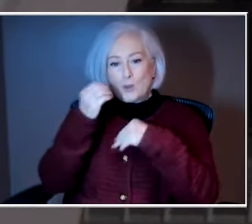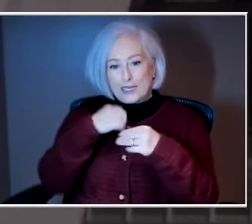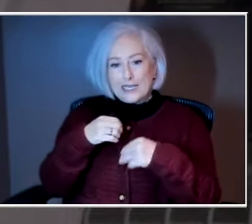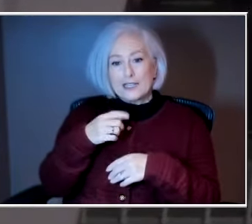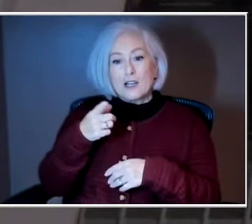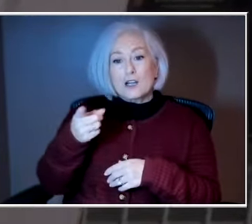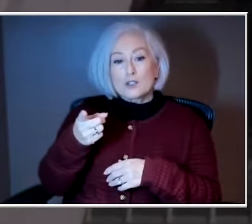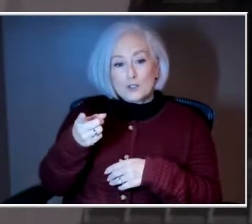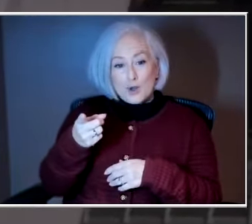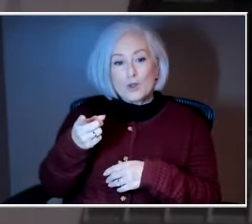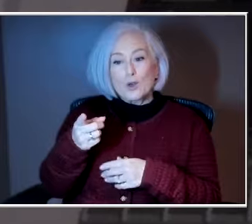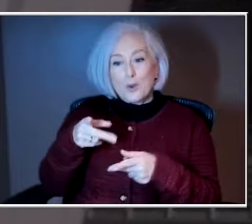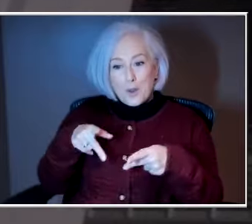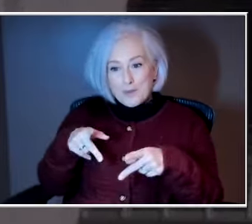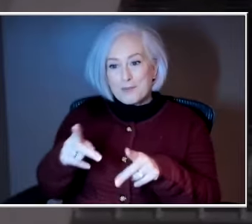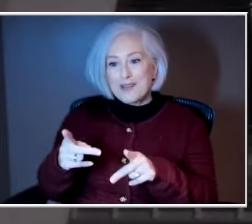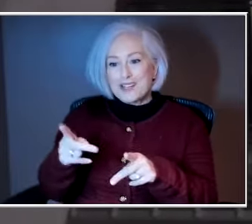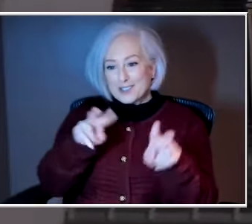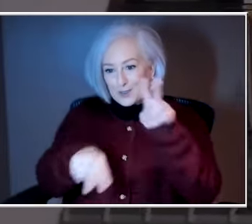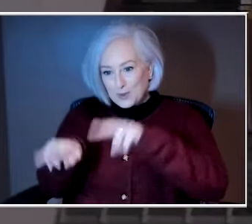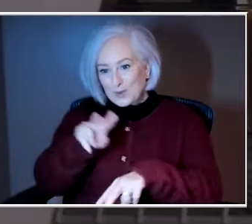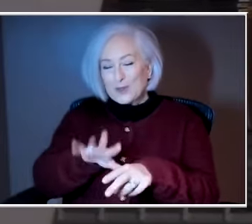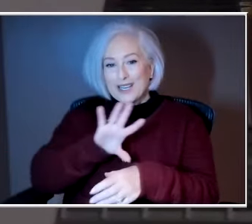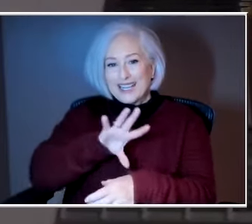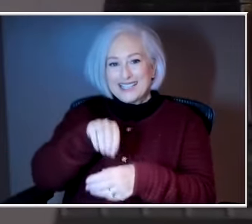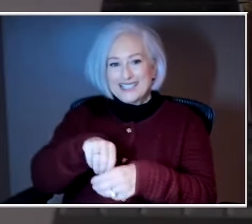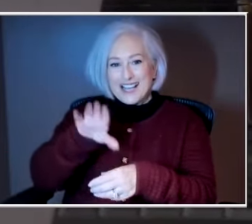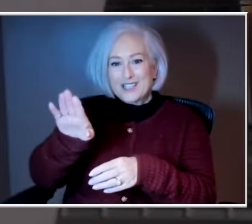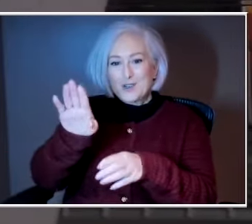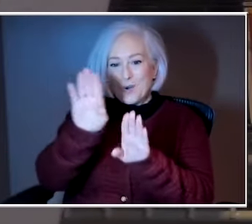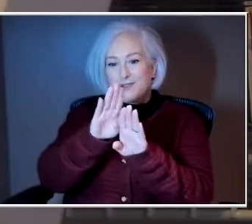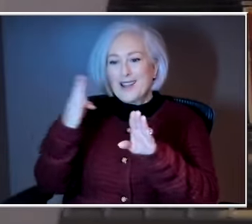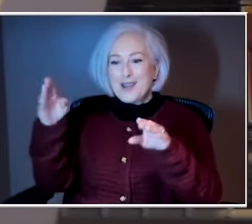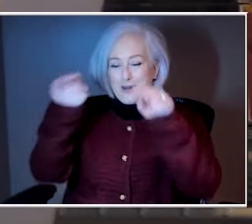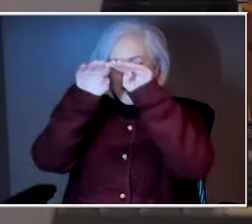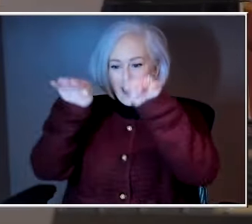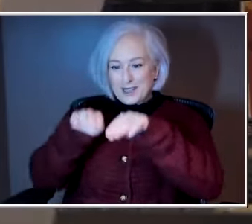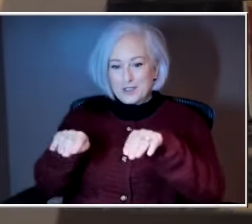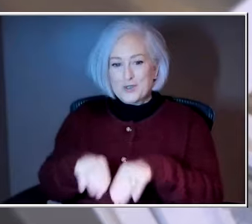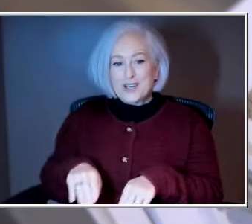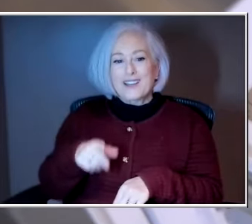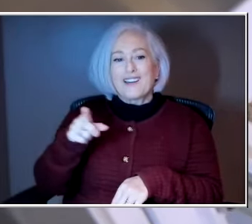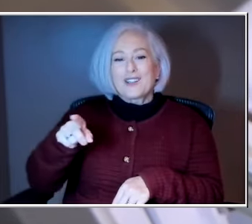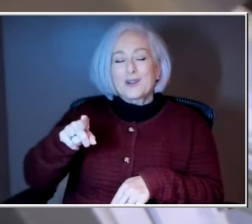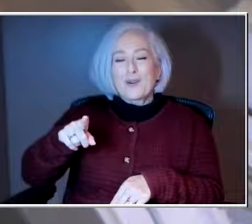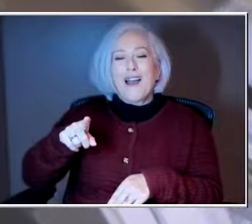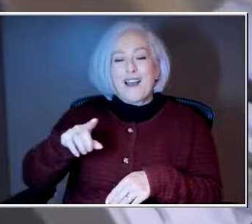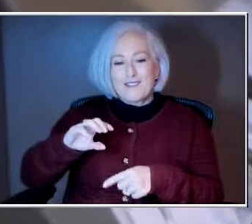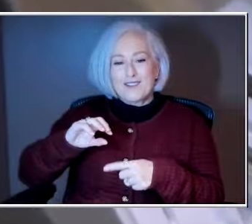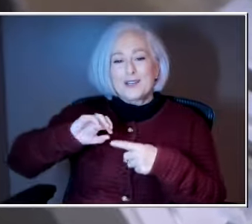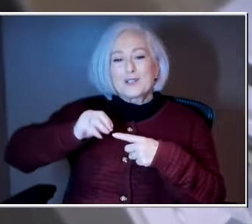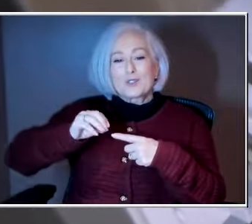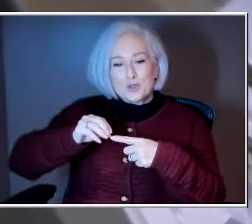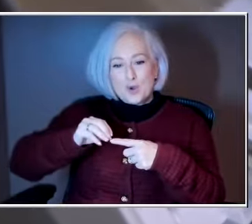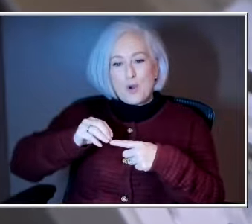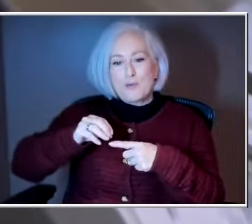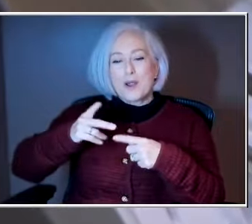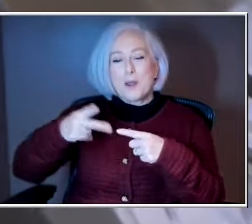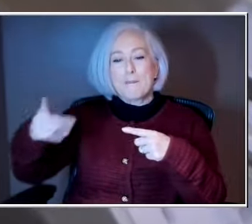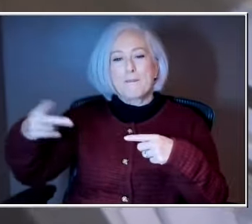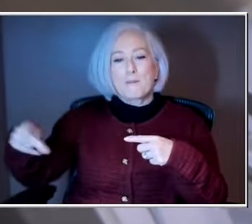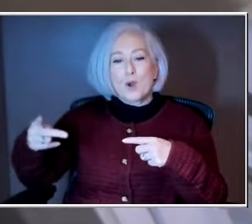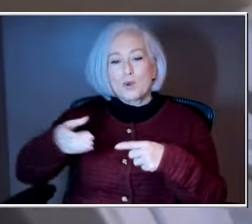into your pantry there in your home. You were making a strawberry protein shake. But tell us, like, what's your daily diet like